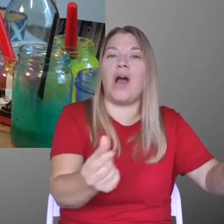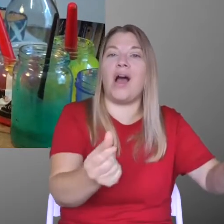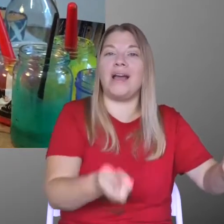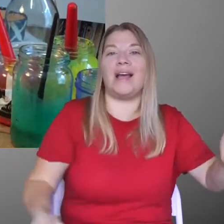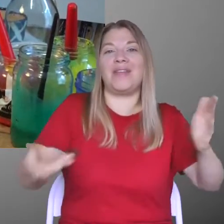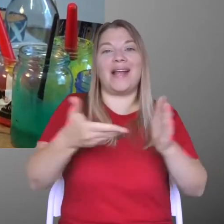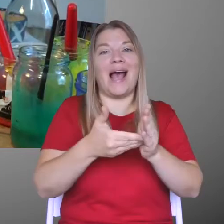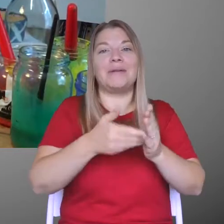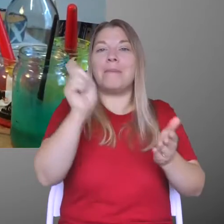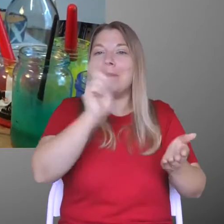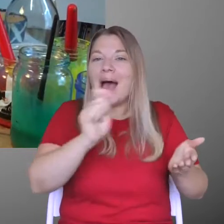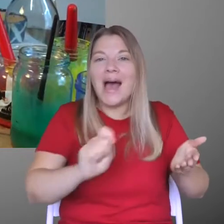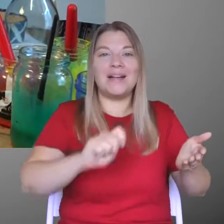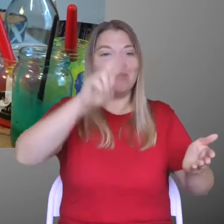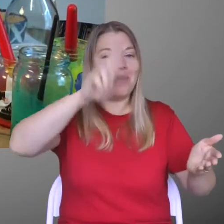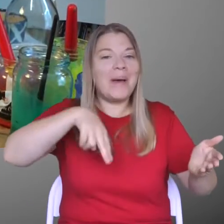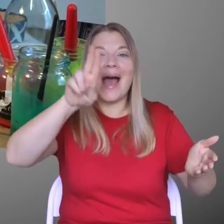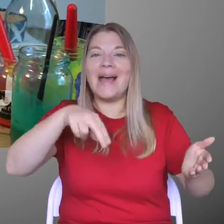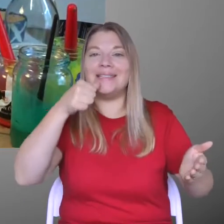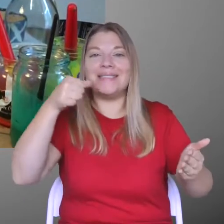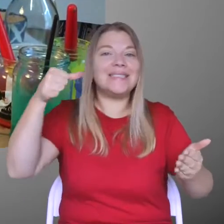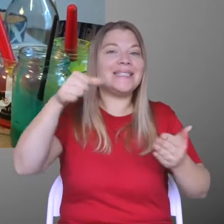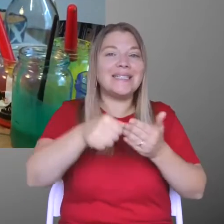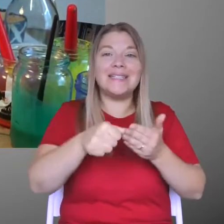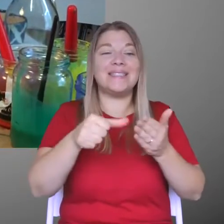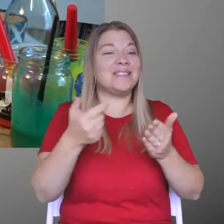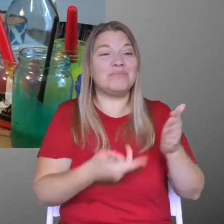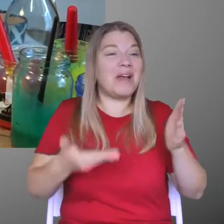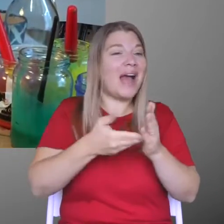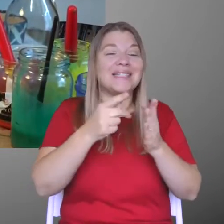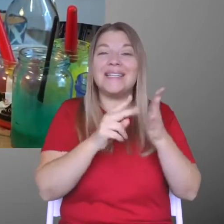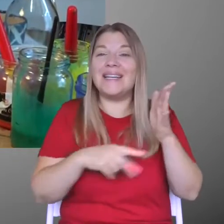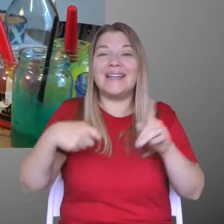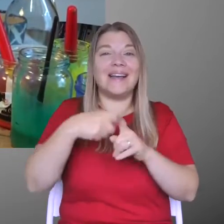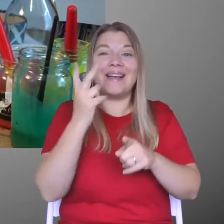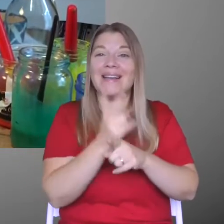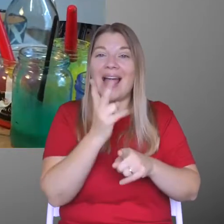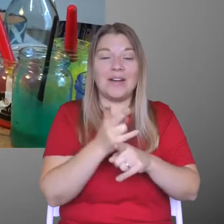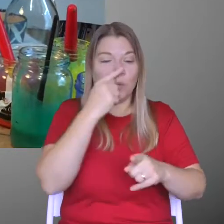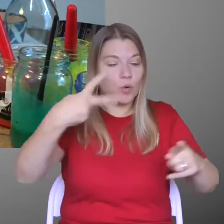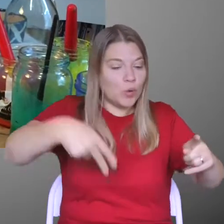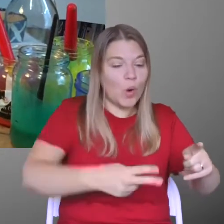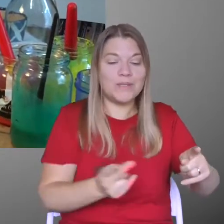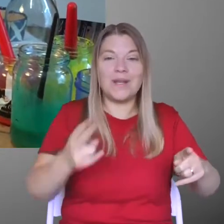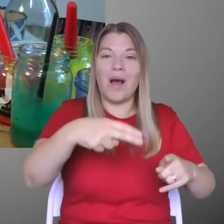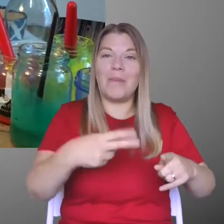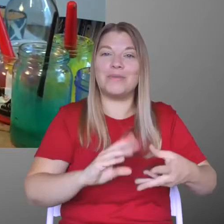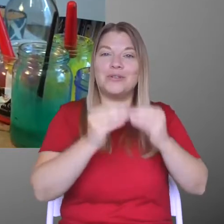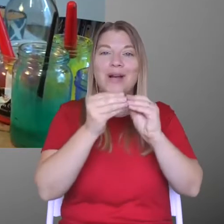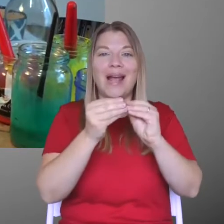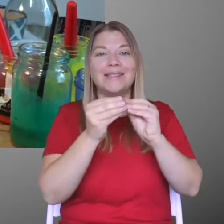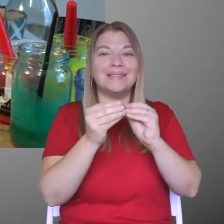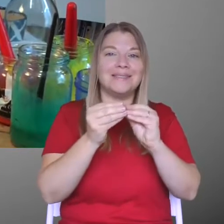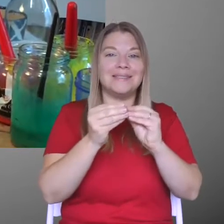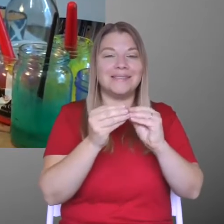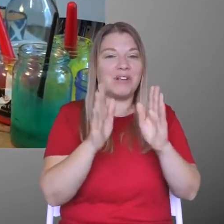more ink. You can add stickers to it. You can use it for collage. You can use it as a greetings card. There are so many things you can play with it. It's just